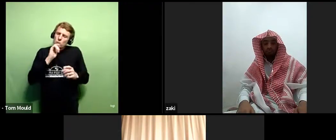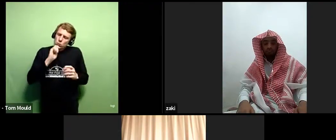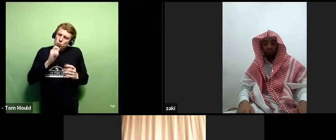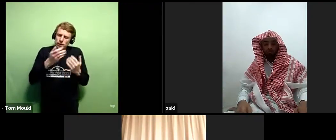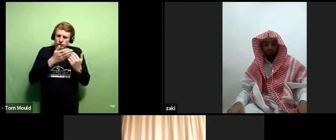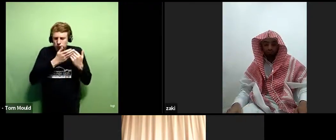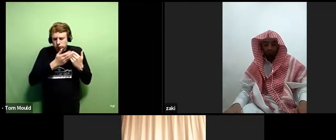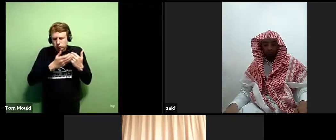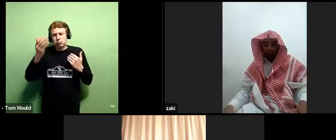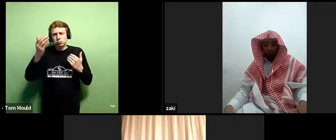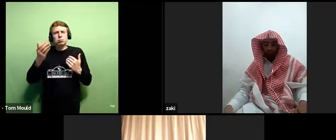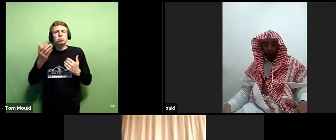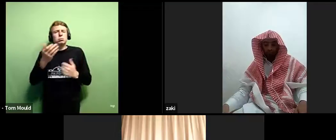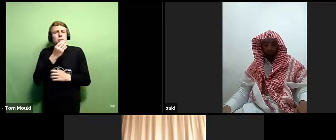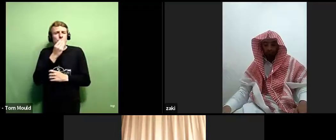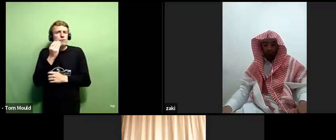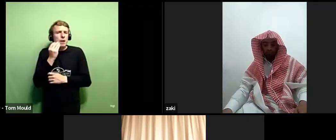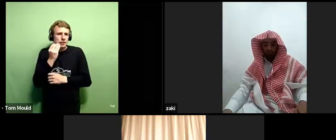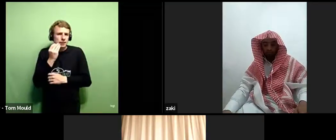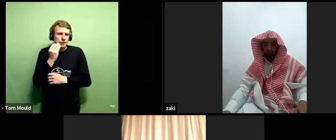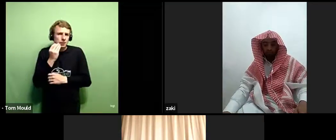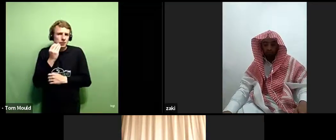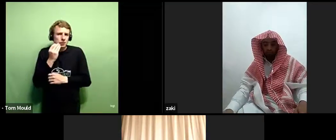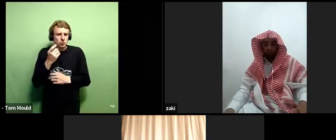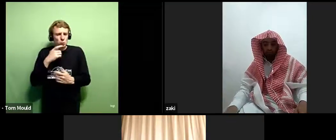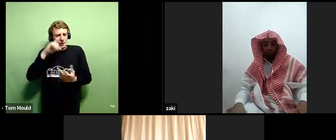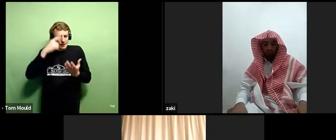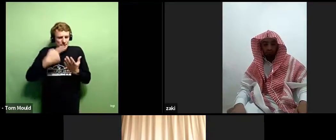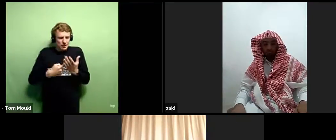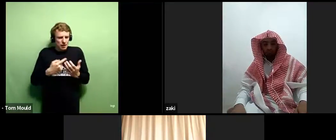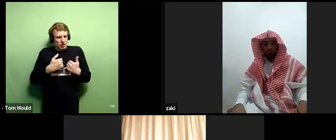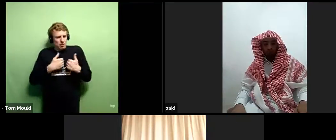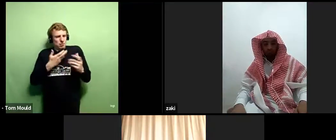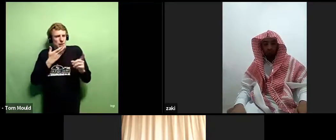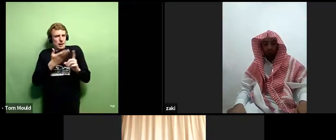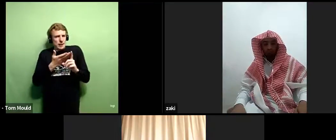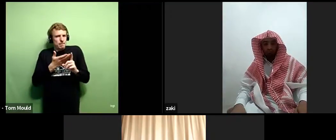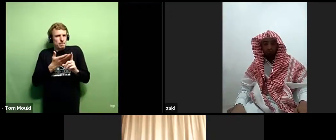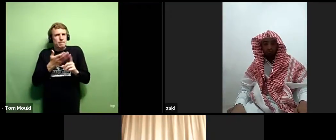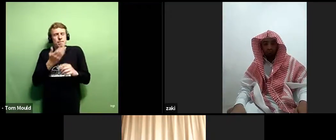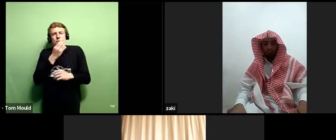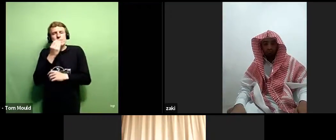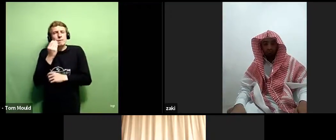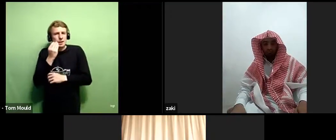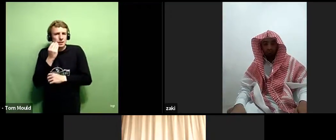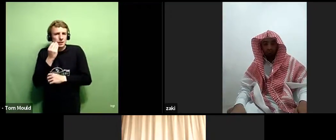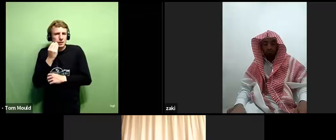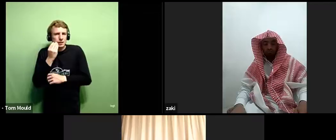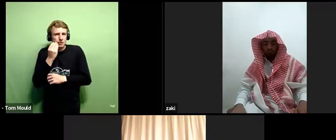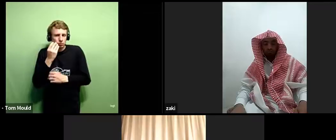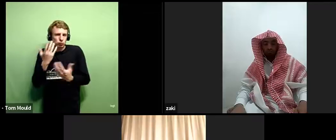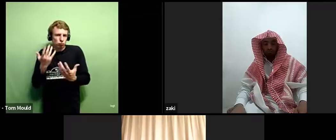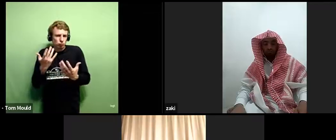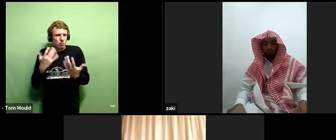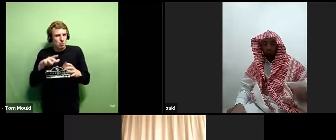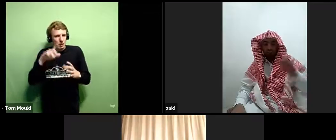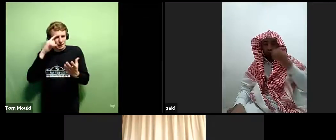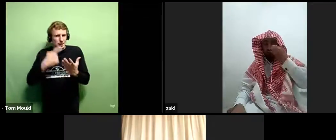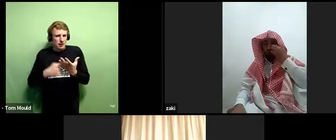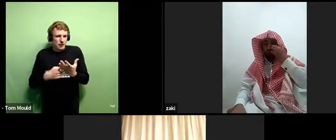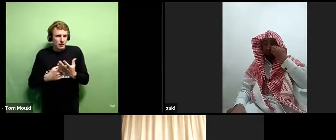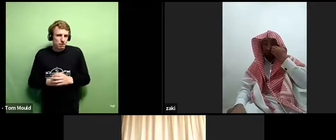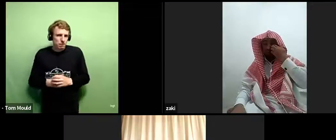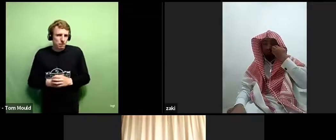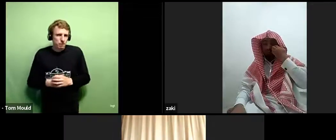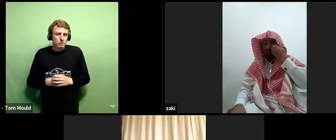binding intention at the beginning of Ramadan, that we fast it in its entirety, the correct opinion of the people of